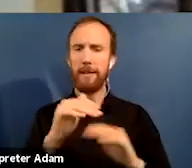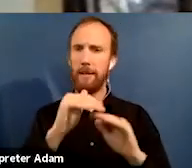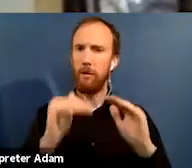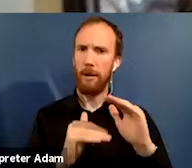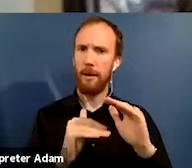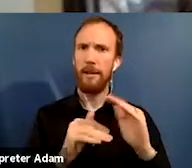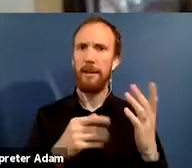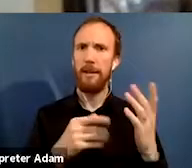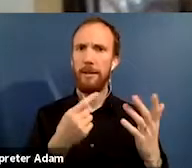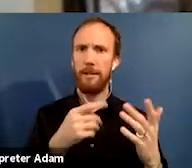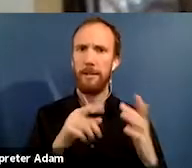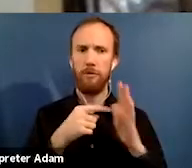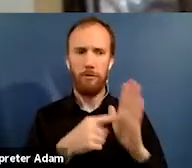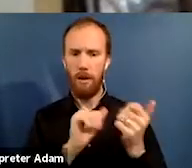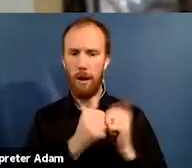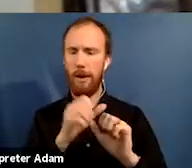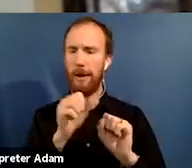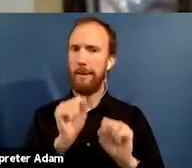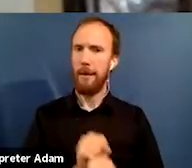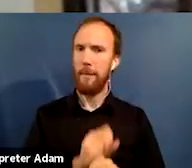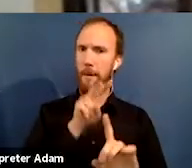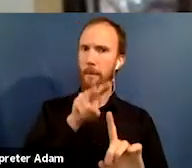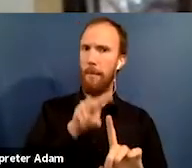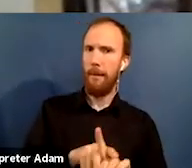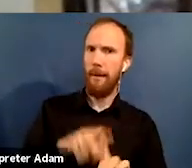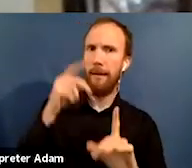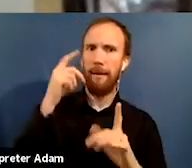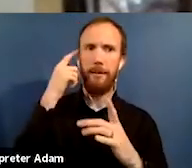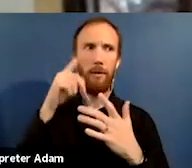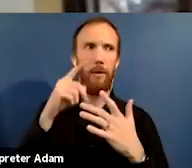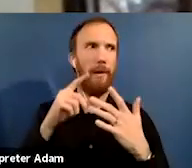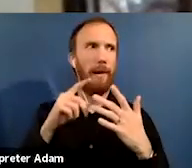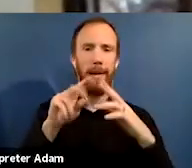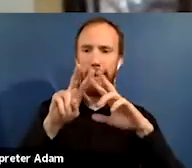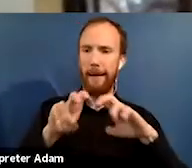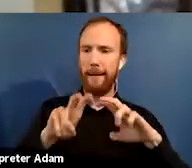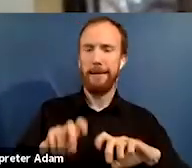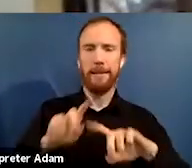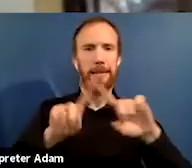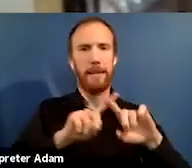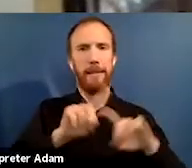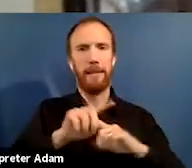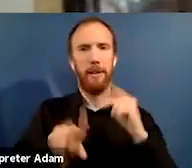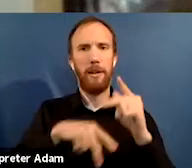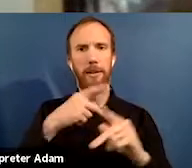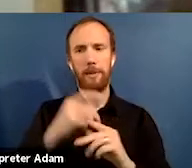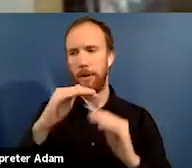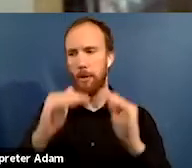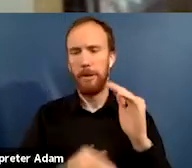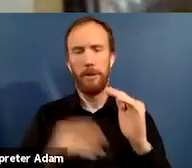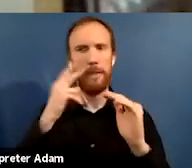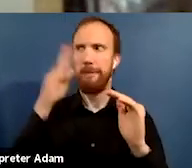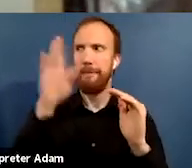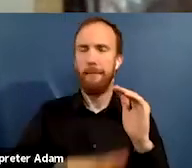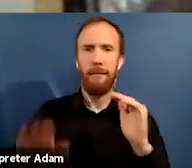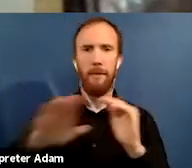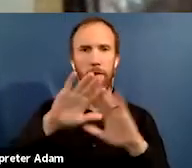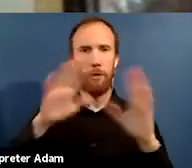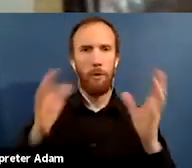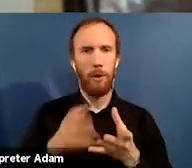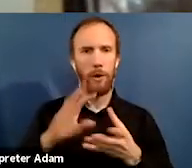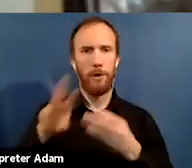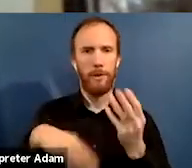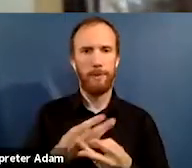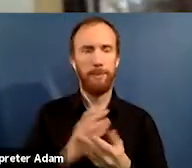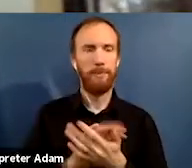an analytic to understand many, many different types of inequality that we encounter in the world. And so, another way of putting